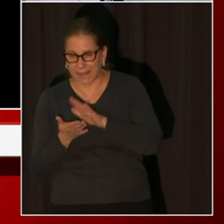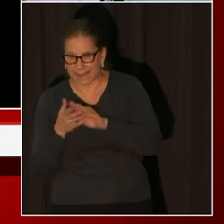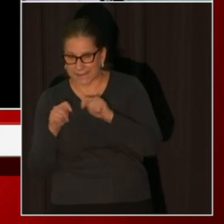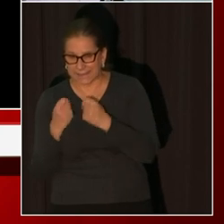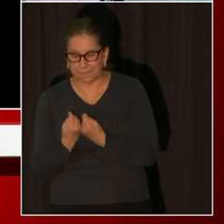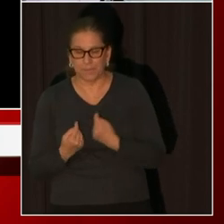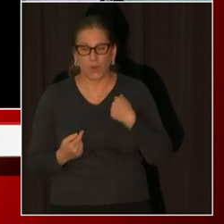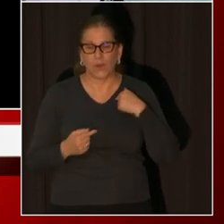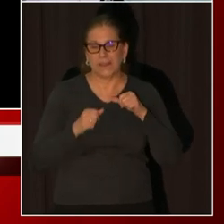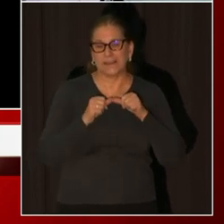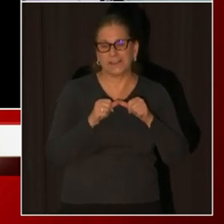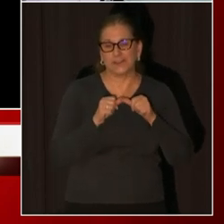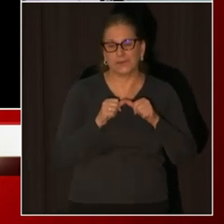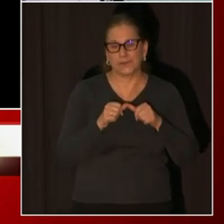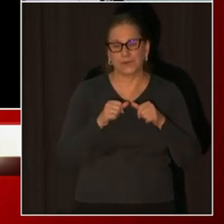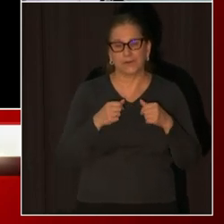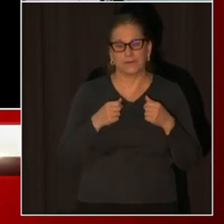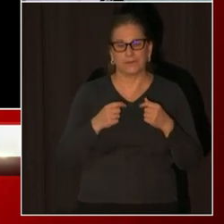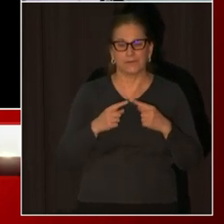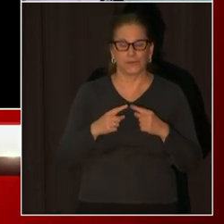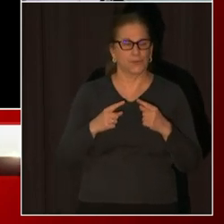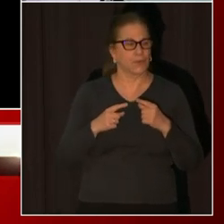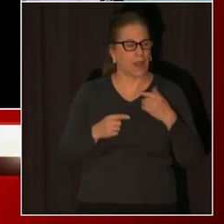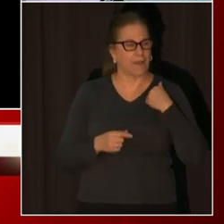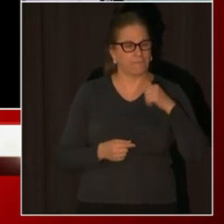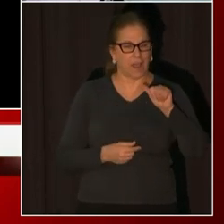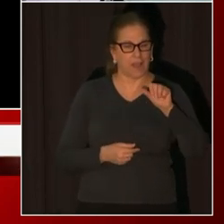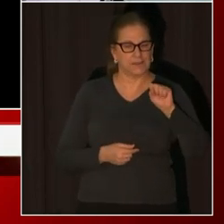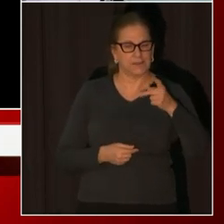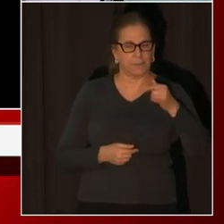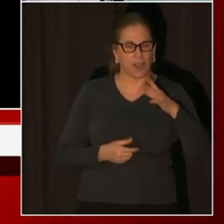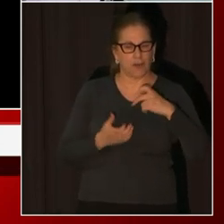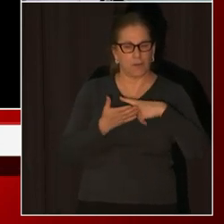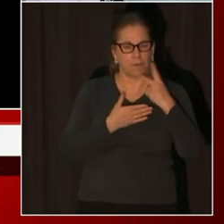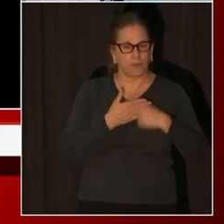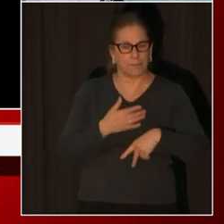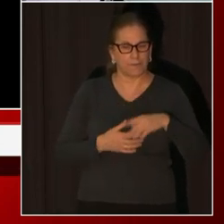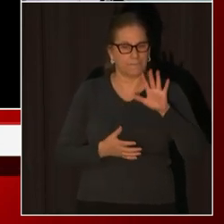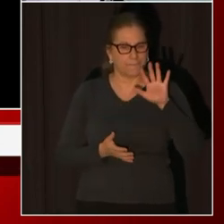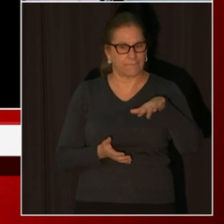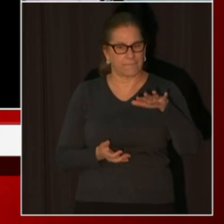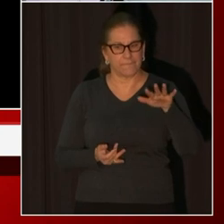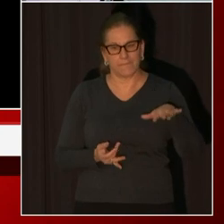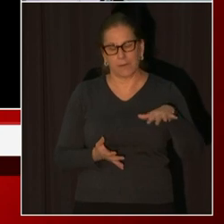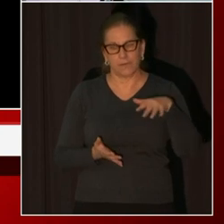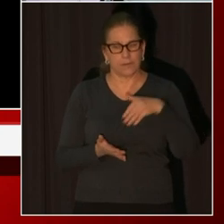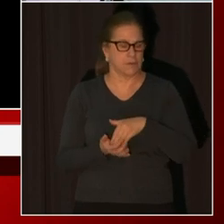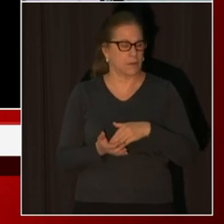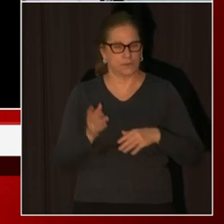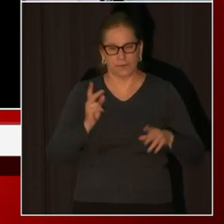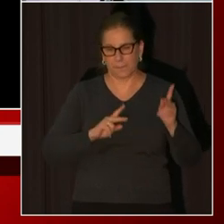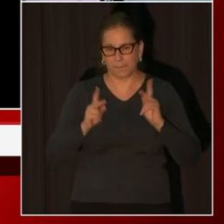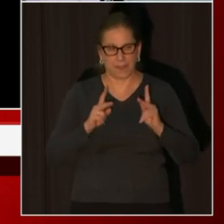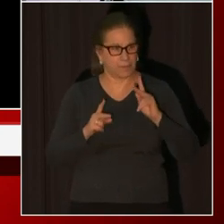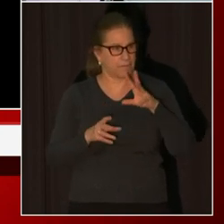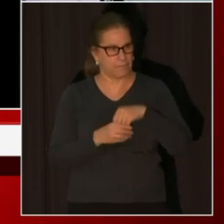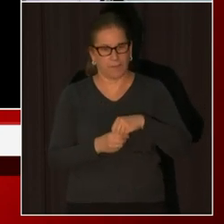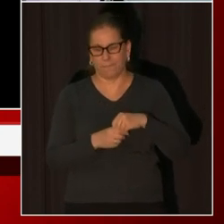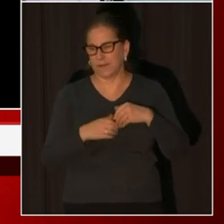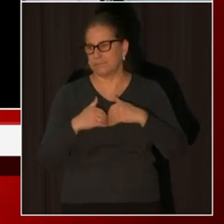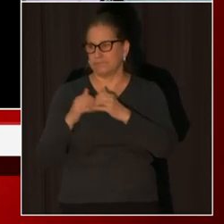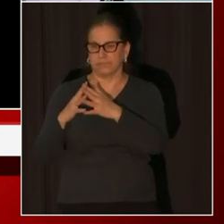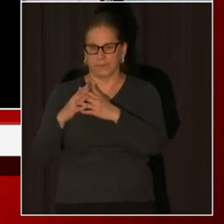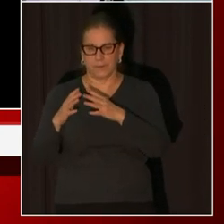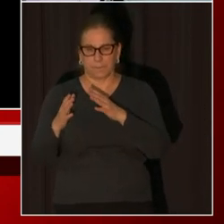at $250,000, which helps returning citizens start their own businesses, $250,000 to assist